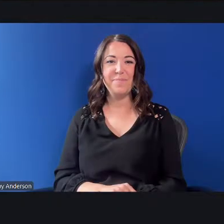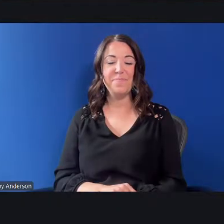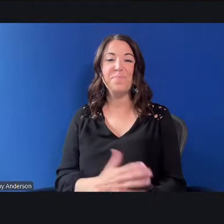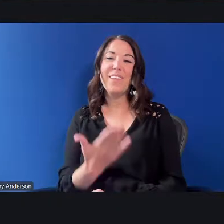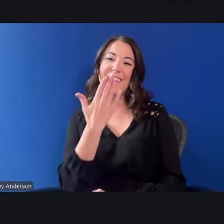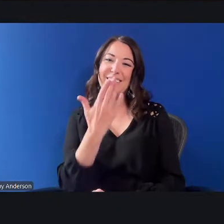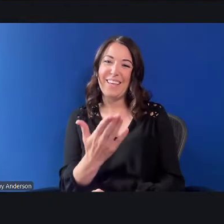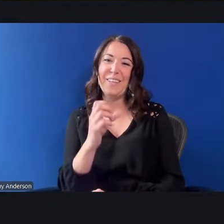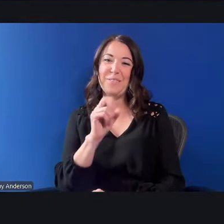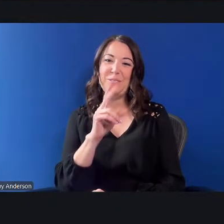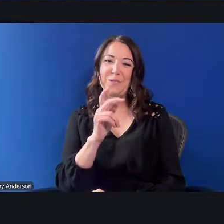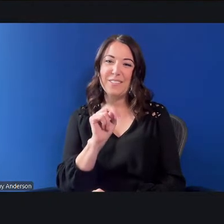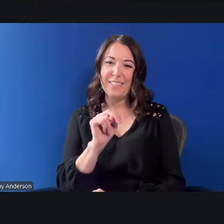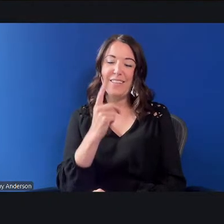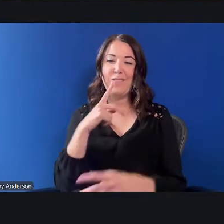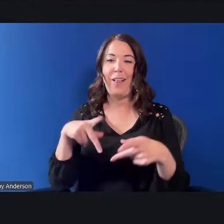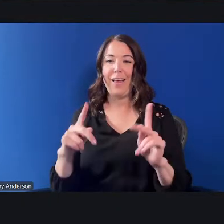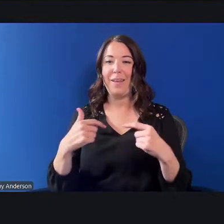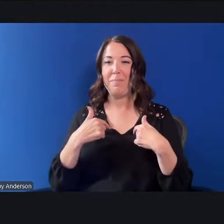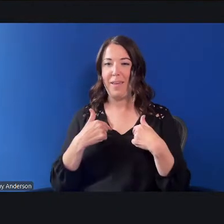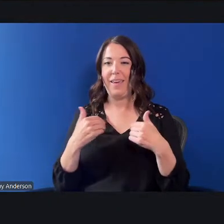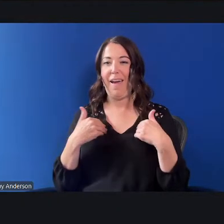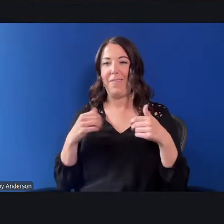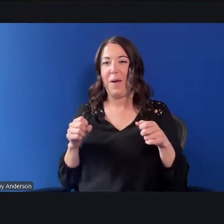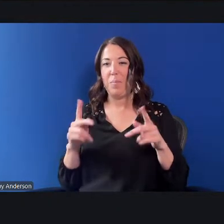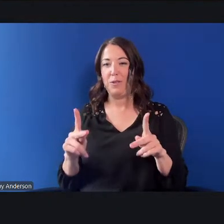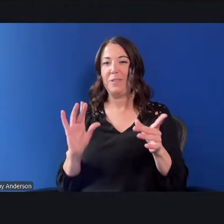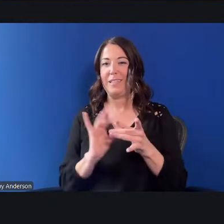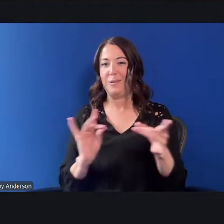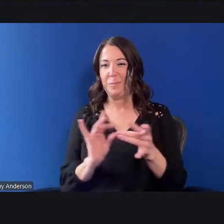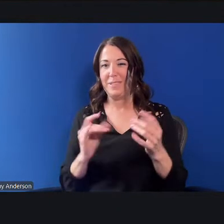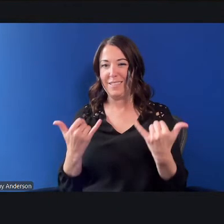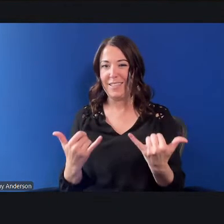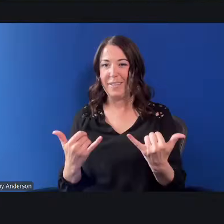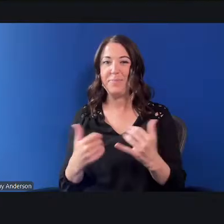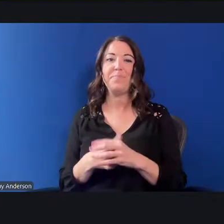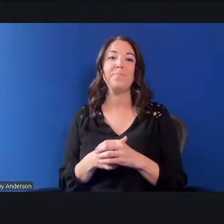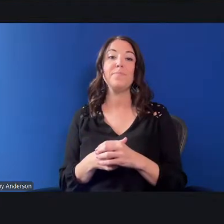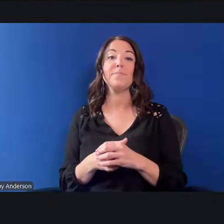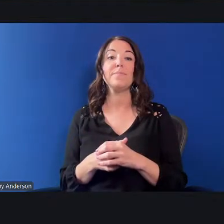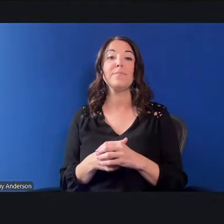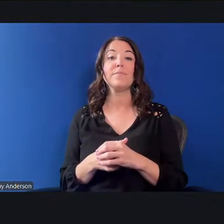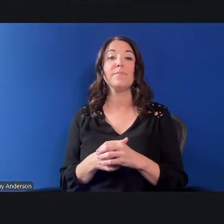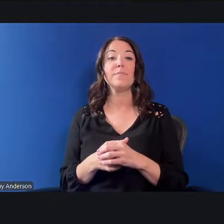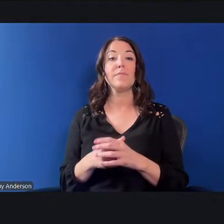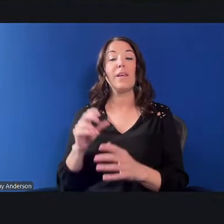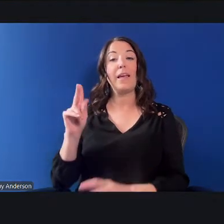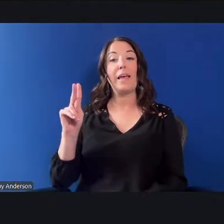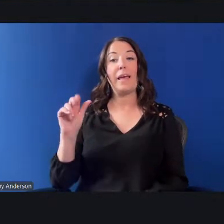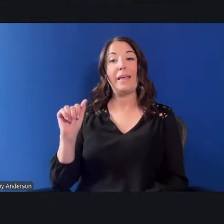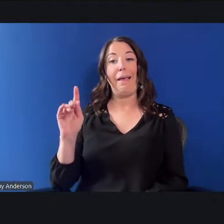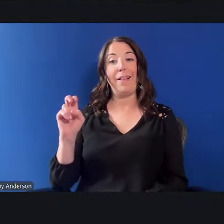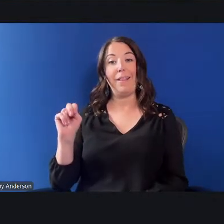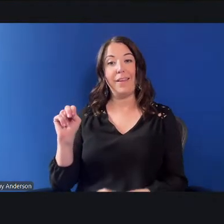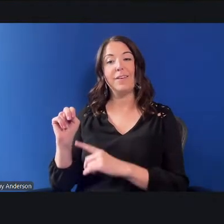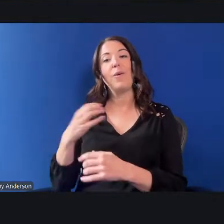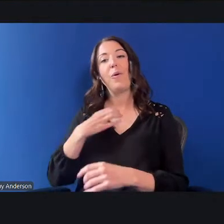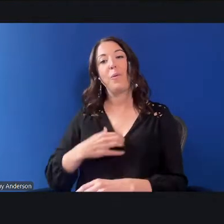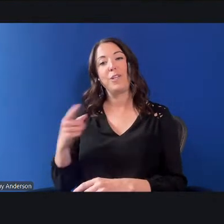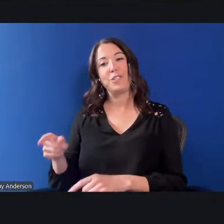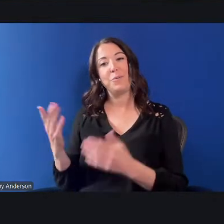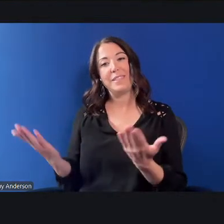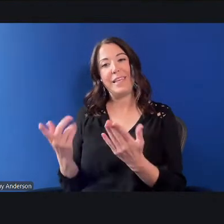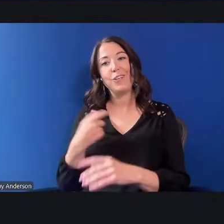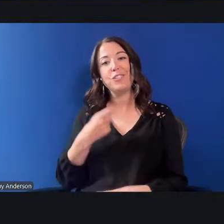Thanks, Susan, for letting me have a chance to speak today. In fact, Caitlin wishes she was here. I just sent her off to